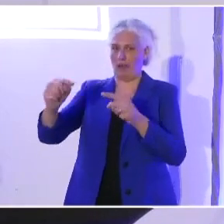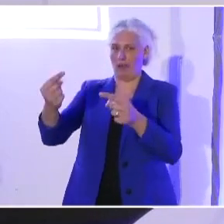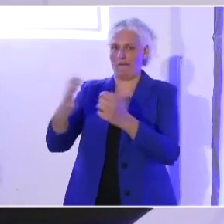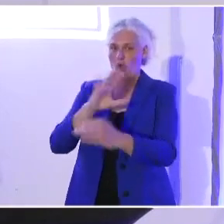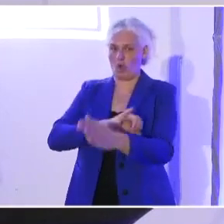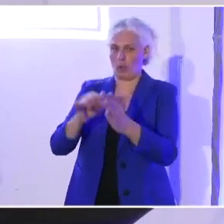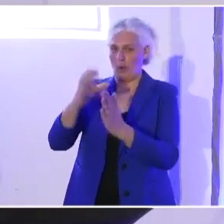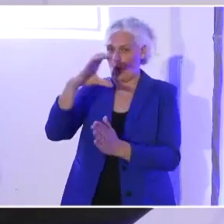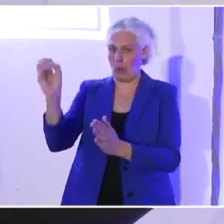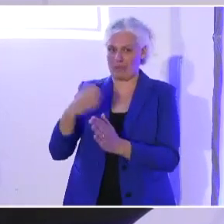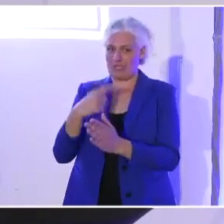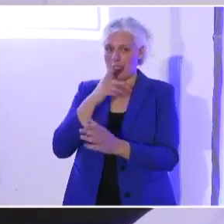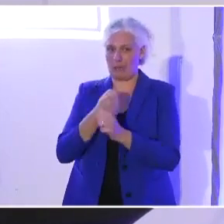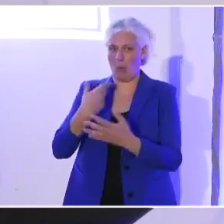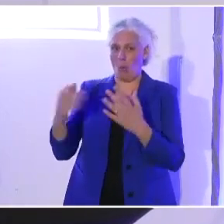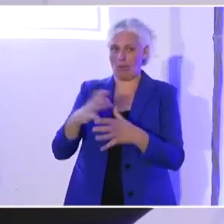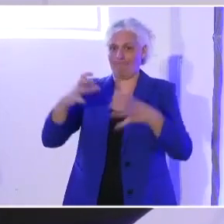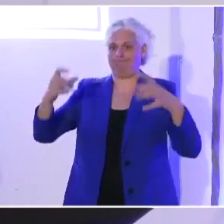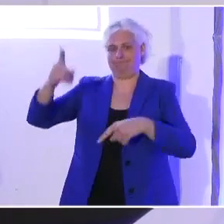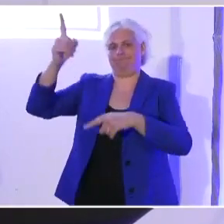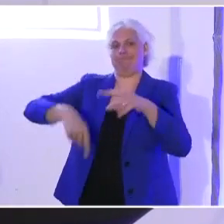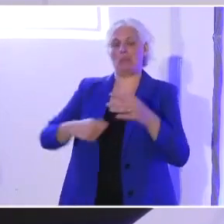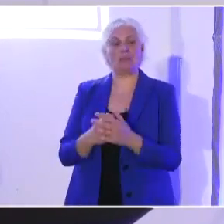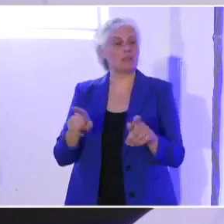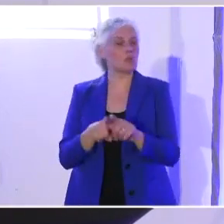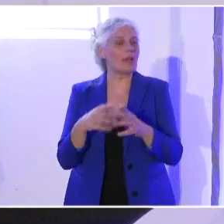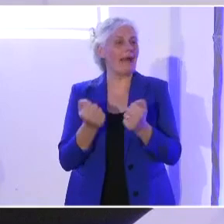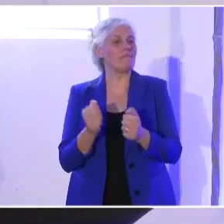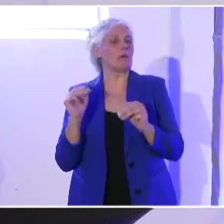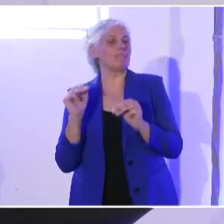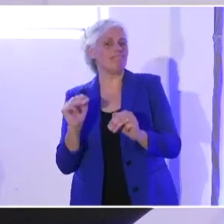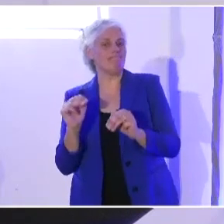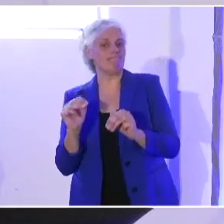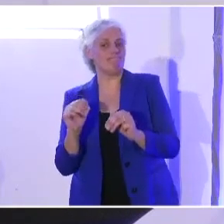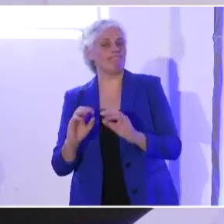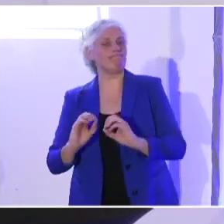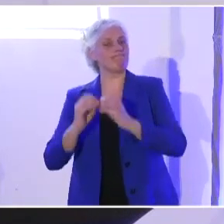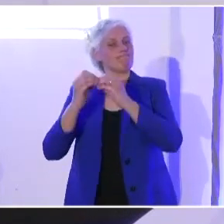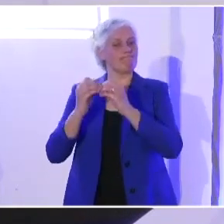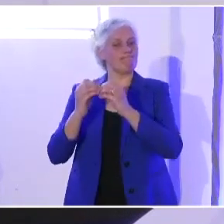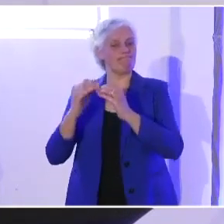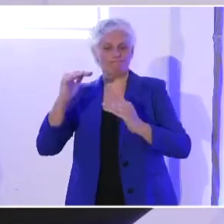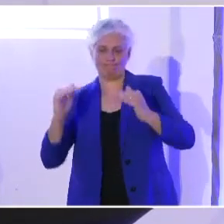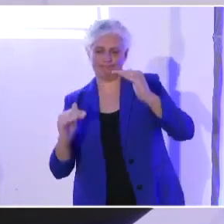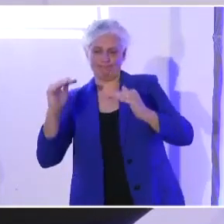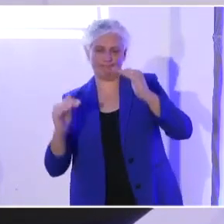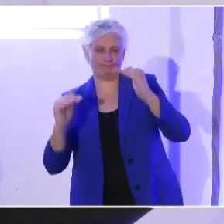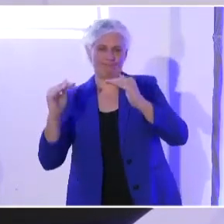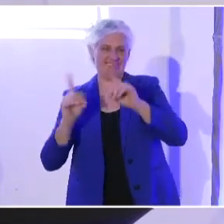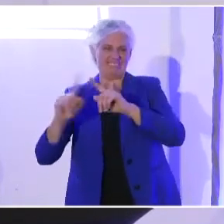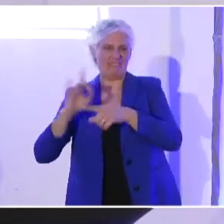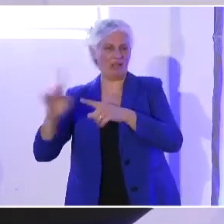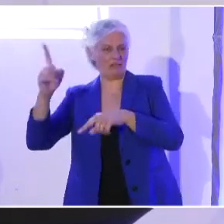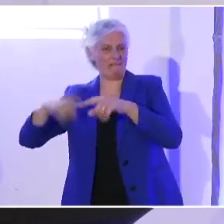companies, just given the scale of the fines. But I think it has the potential to produce pretty unfair and disproportionate fines